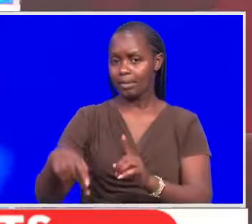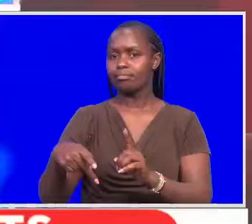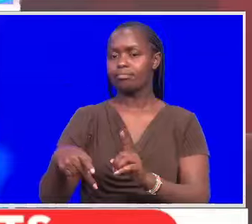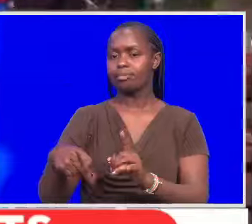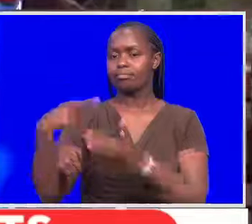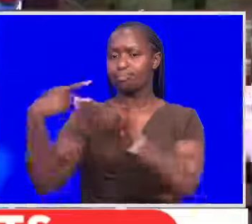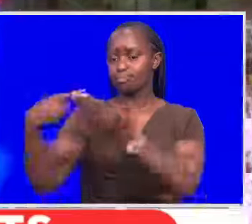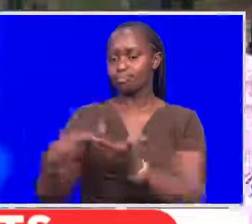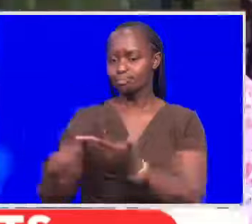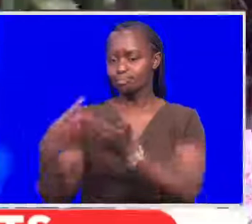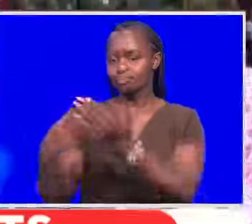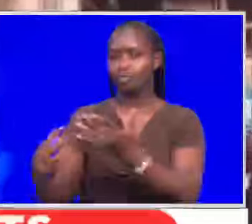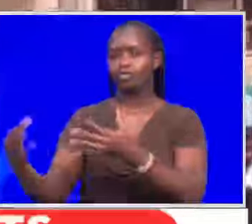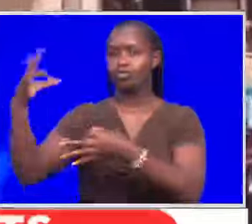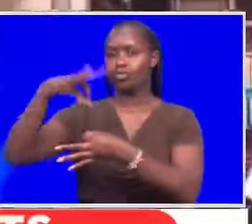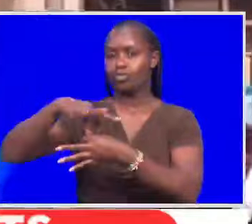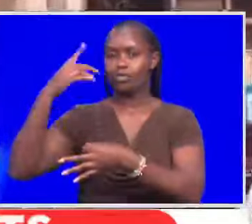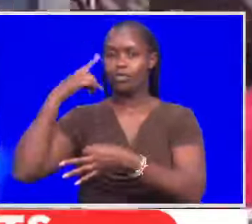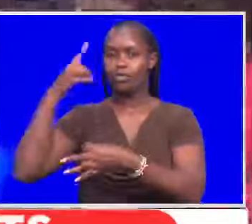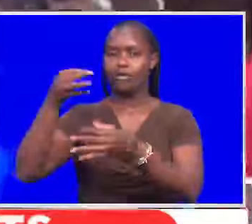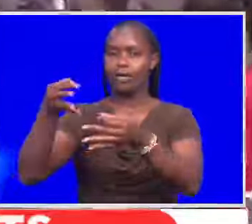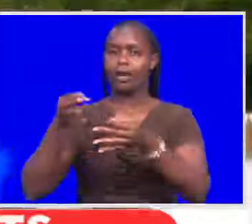bill.